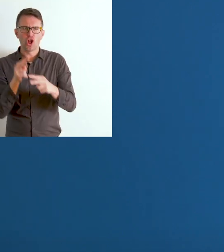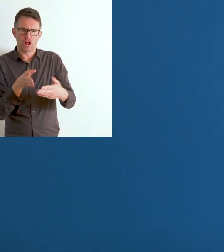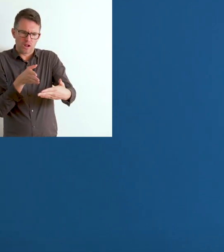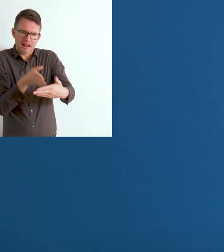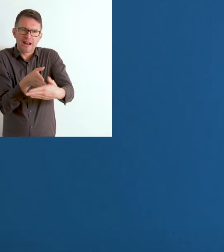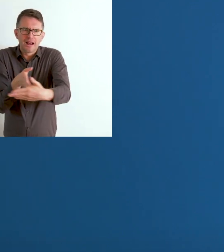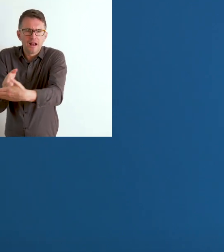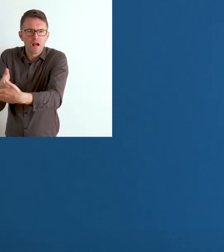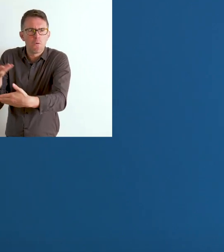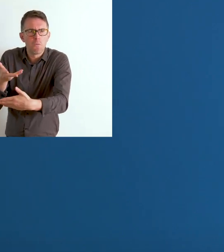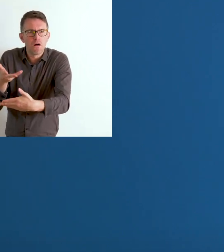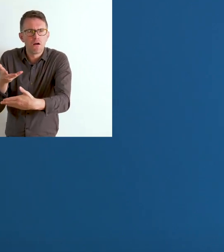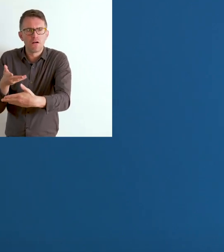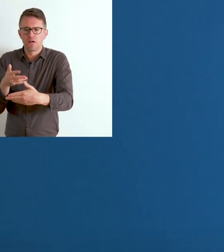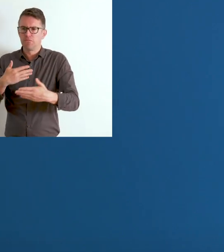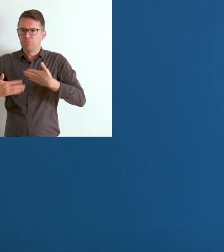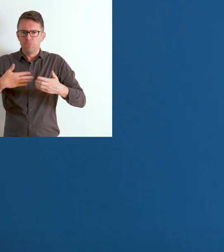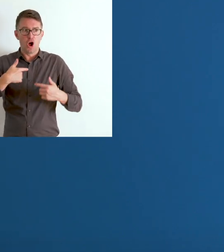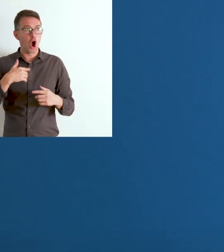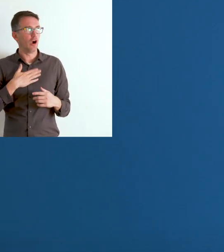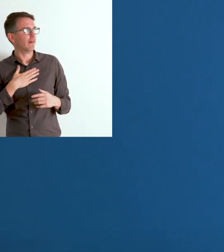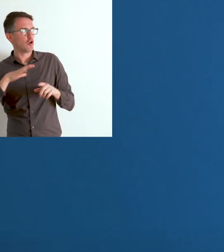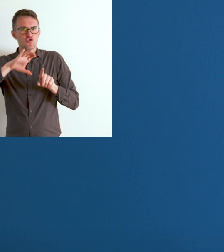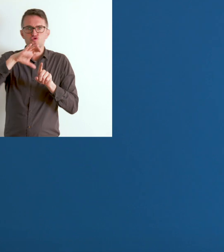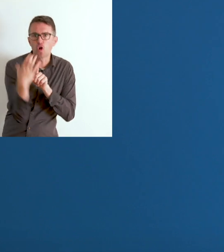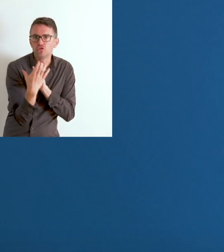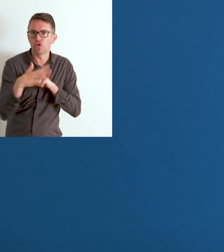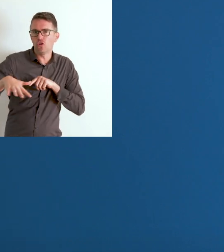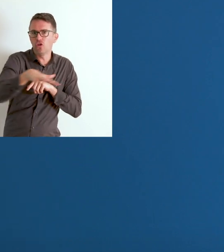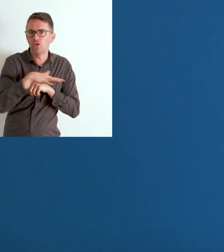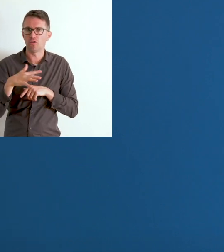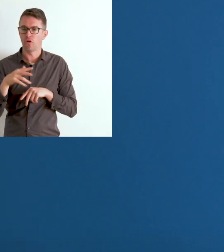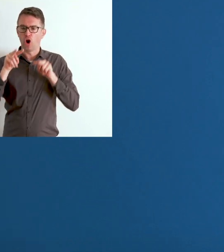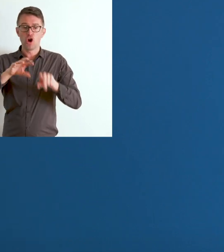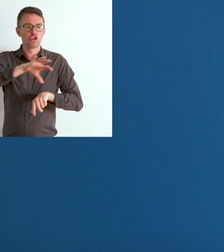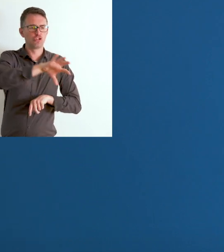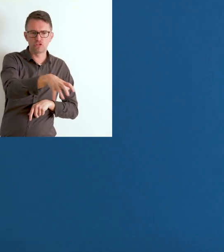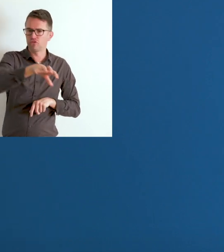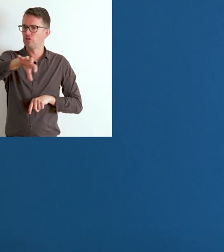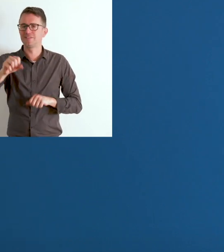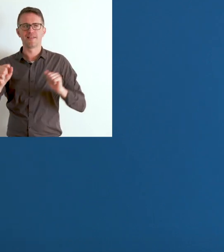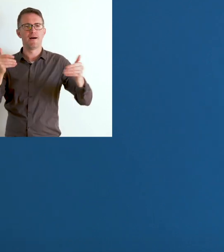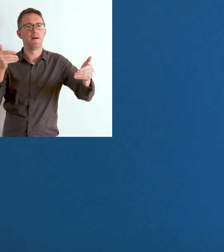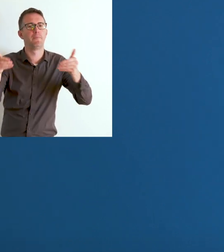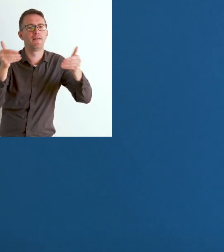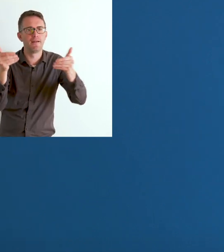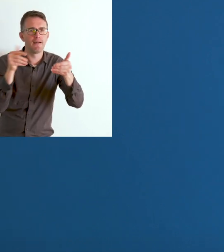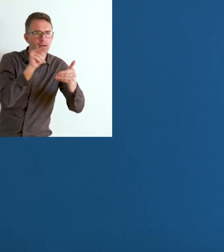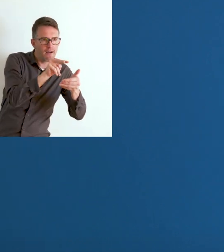of nationality or culture. So we're looking cross-nationally. We want to collect information that represents